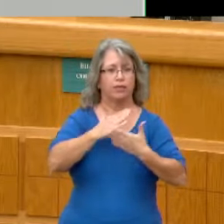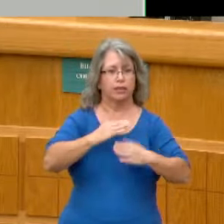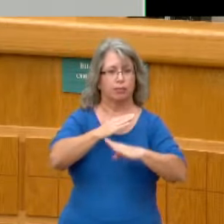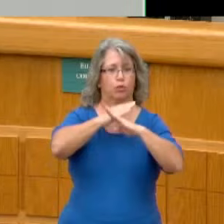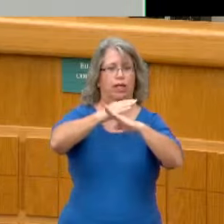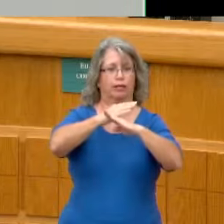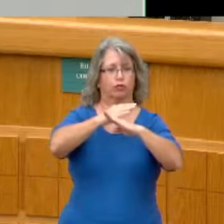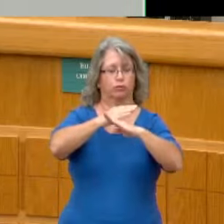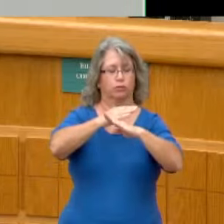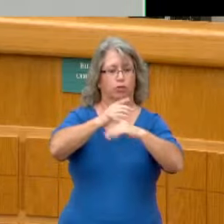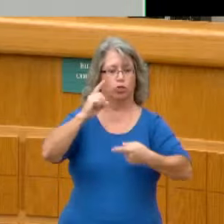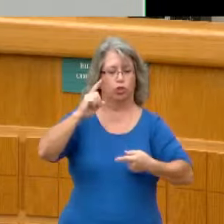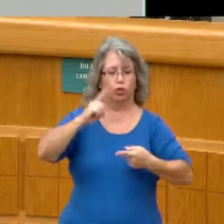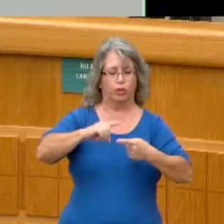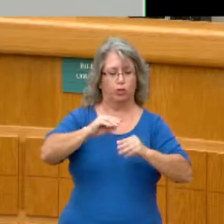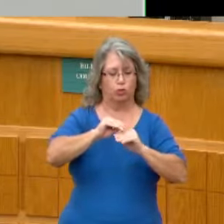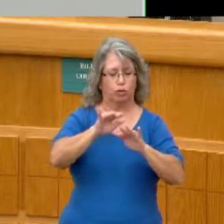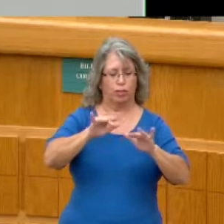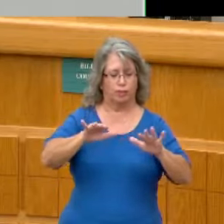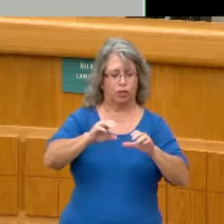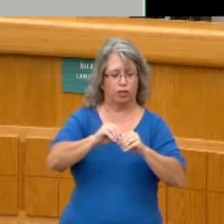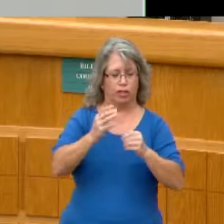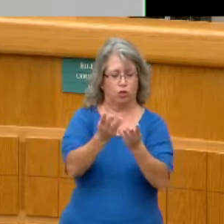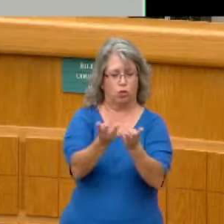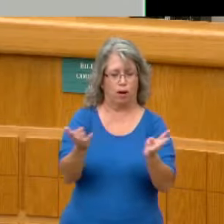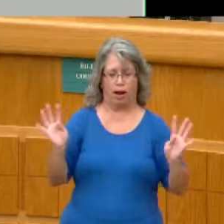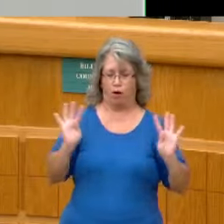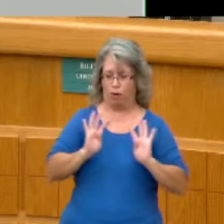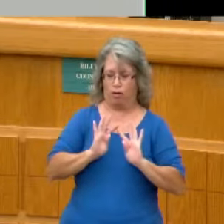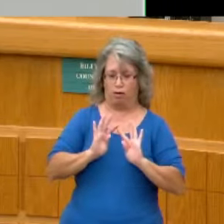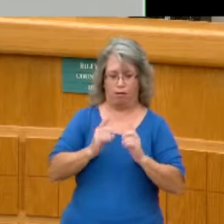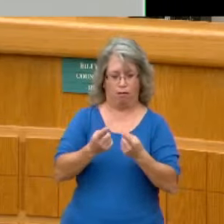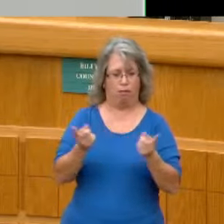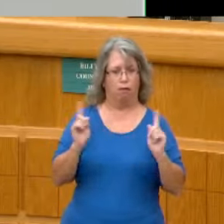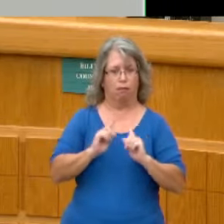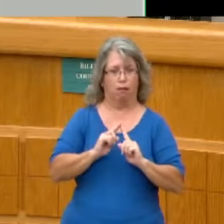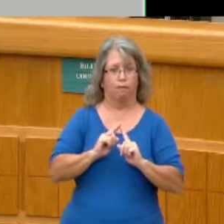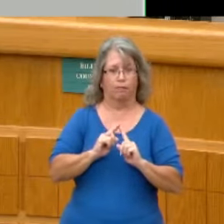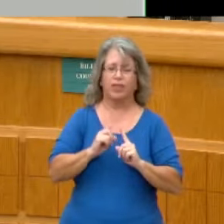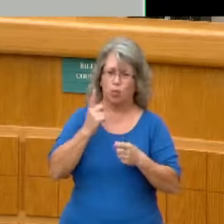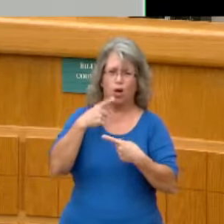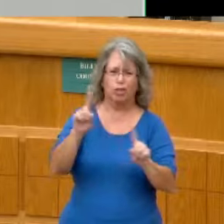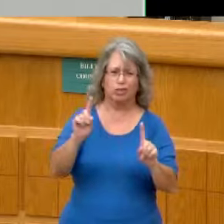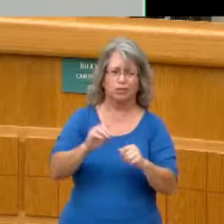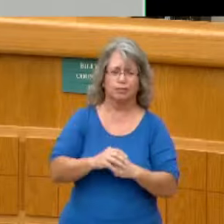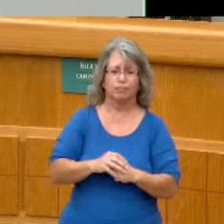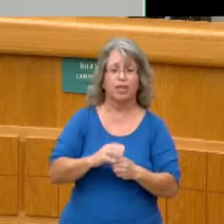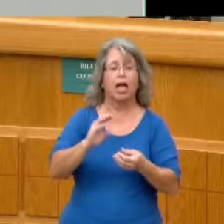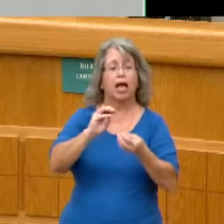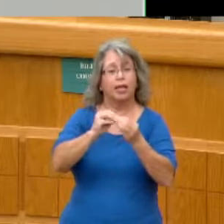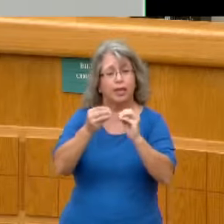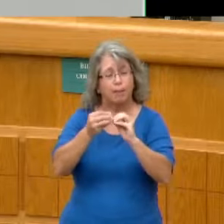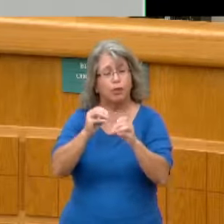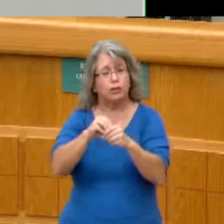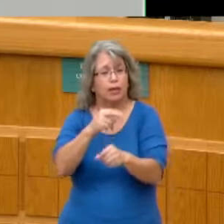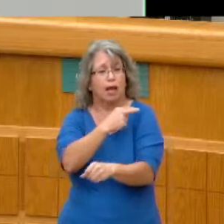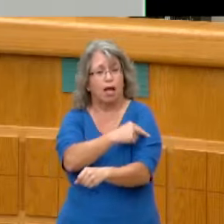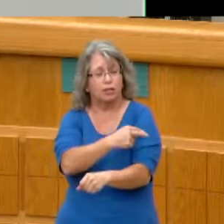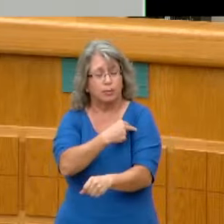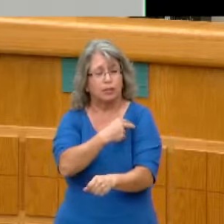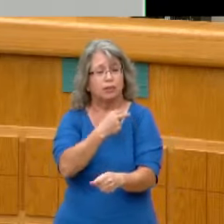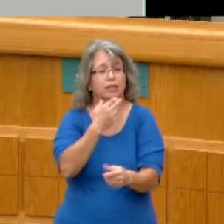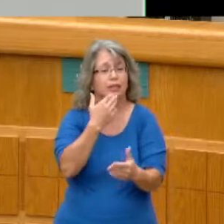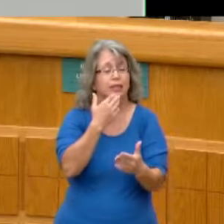your immediate vicinity. So it definitely works. Hospitalizations are declining, and that's good. The problem is staffing